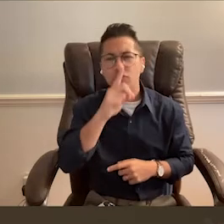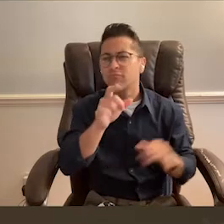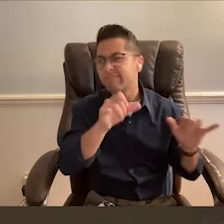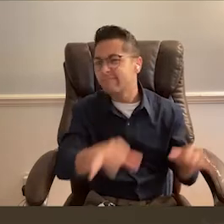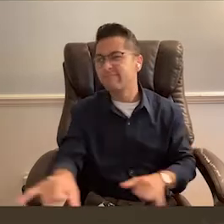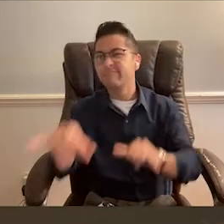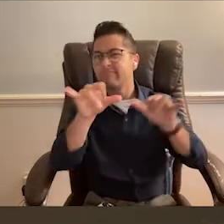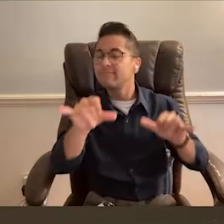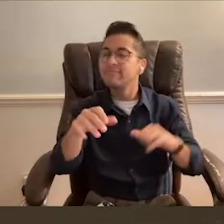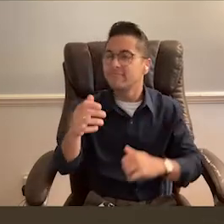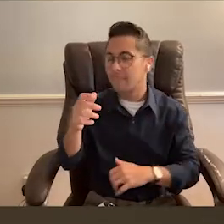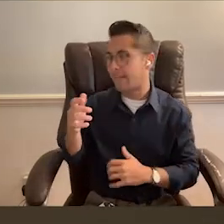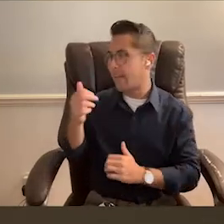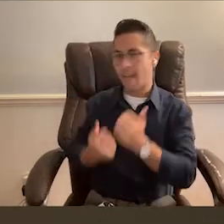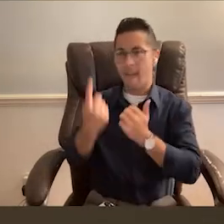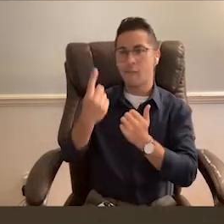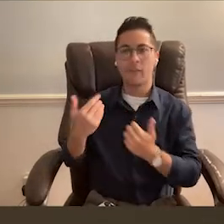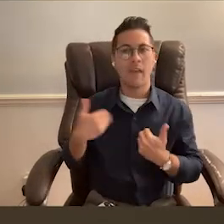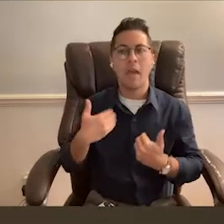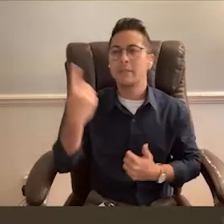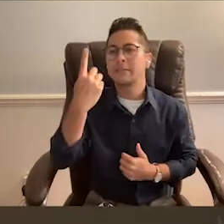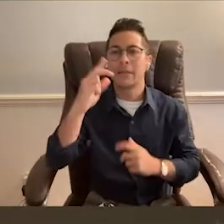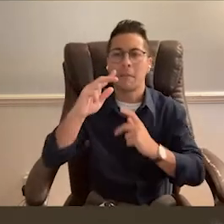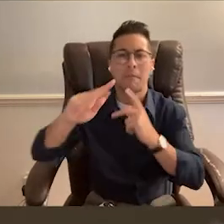mental health because mental health problems are common.